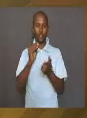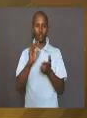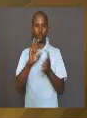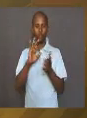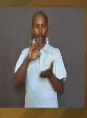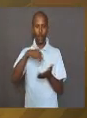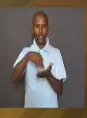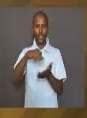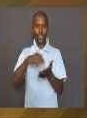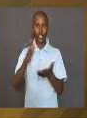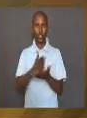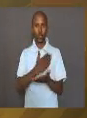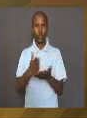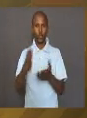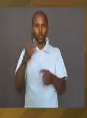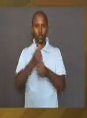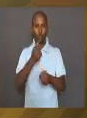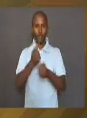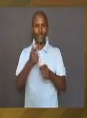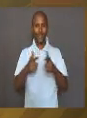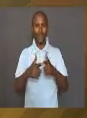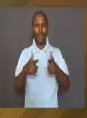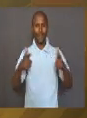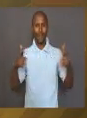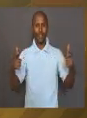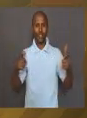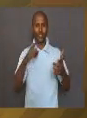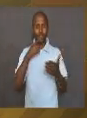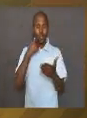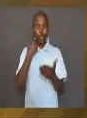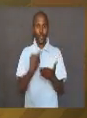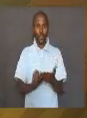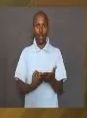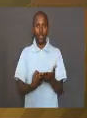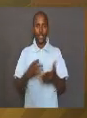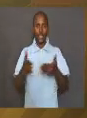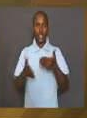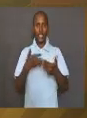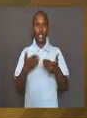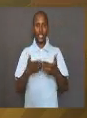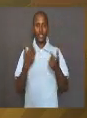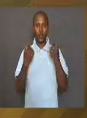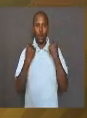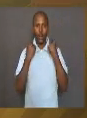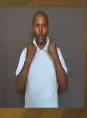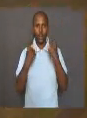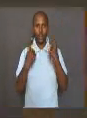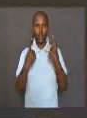table to make a large amount of data easier to